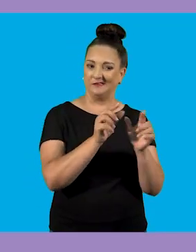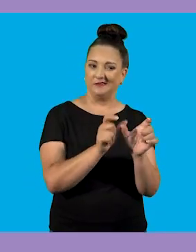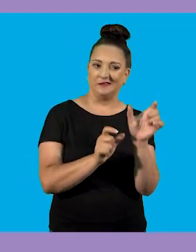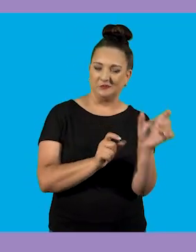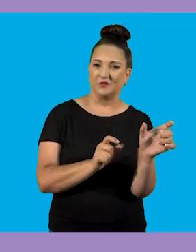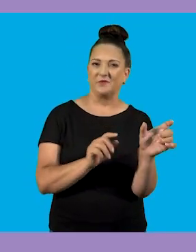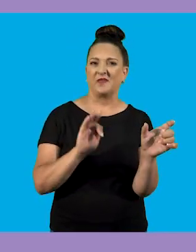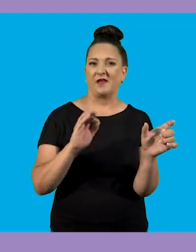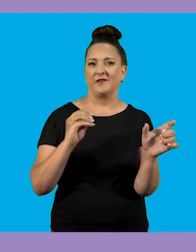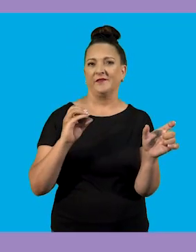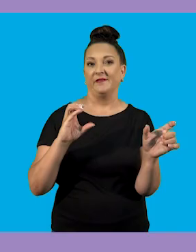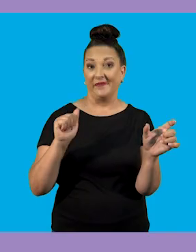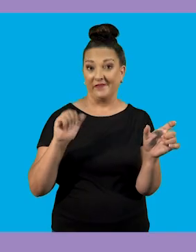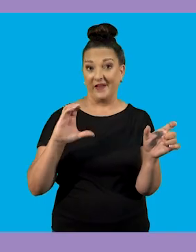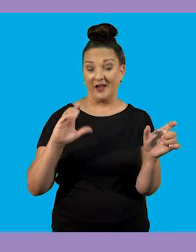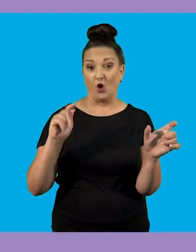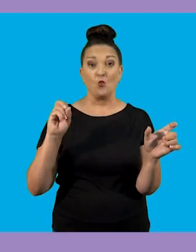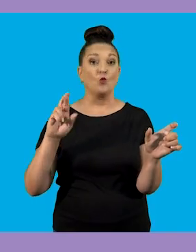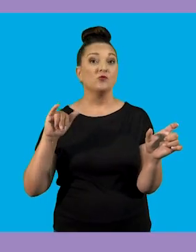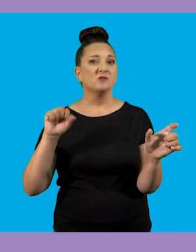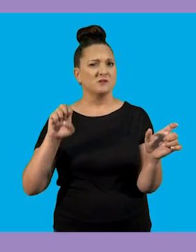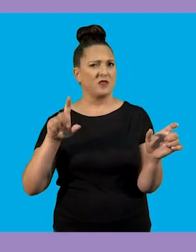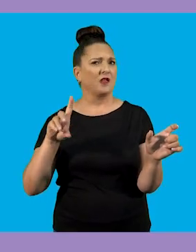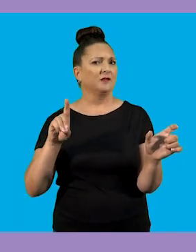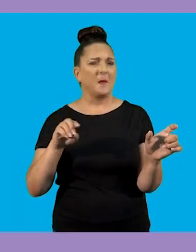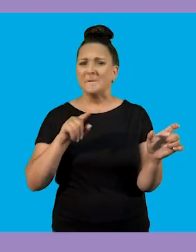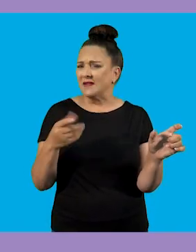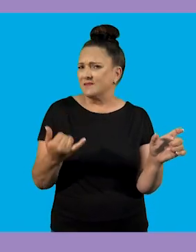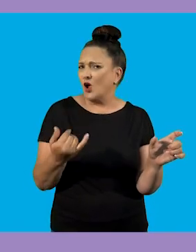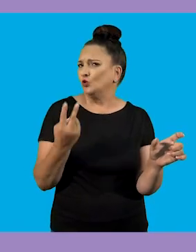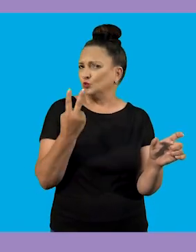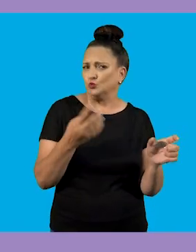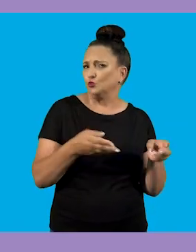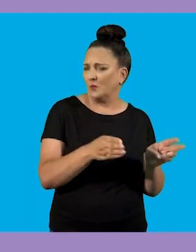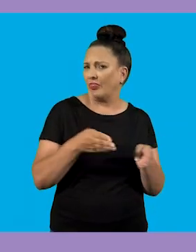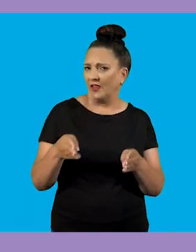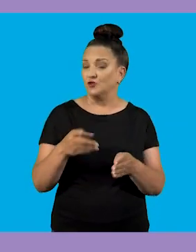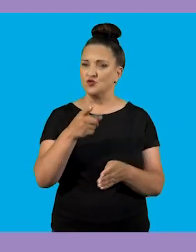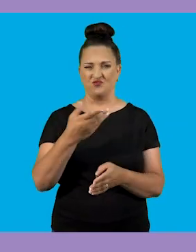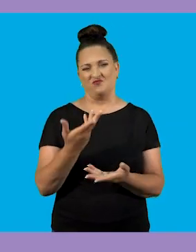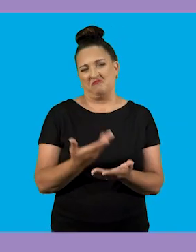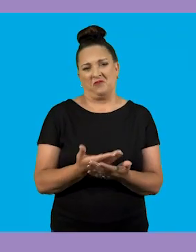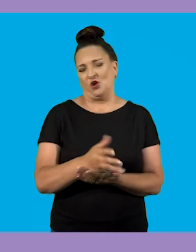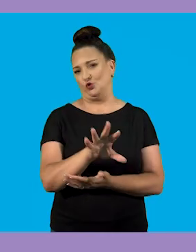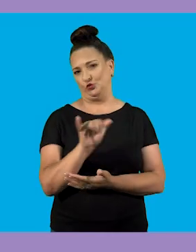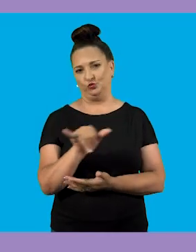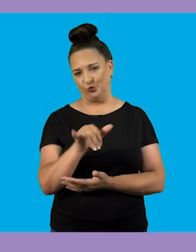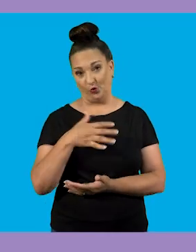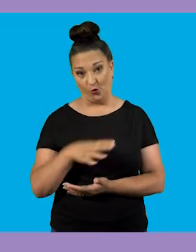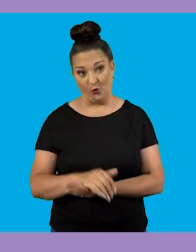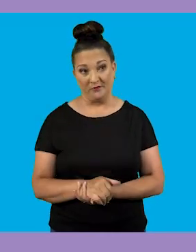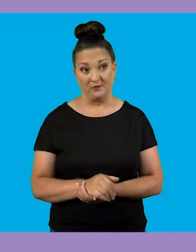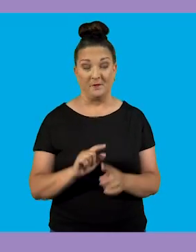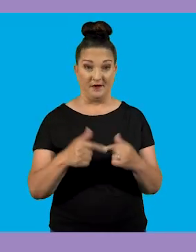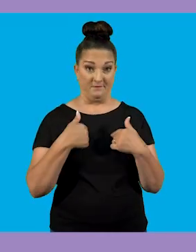that expression there. Remember, we learned two methods of factorizing. You can use whichever method that you are comfortable with. So I am